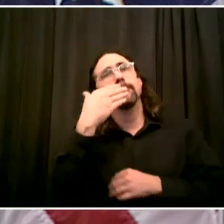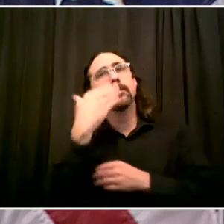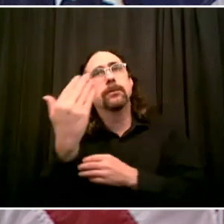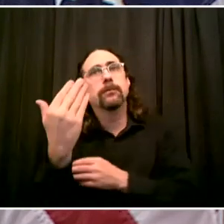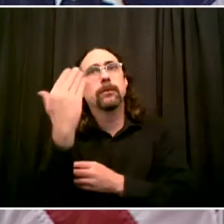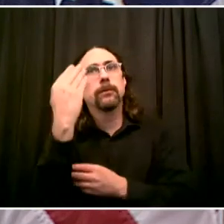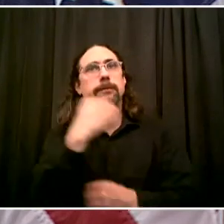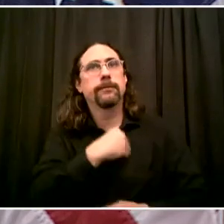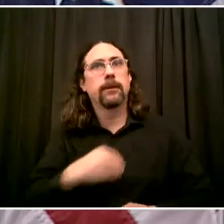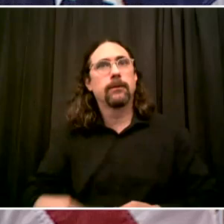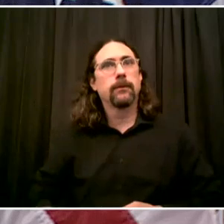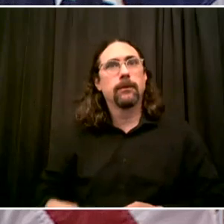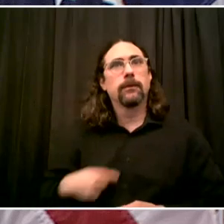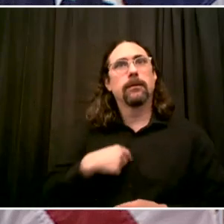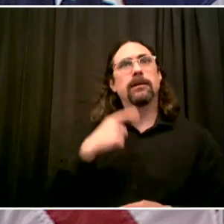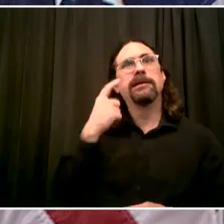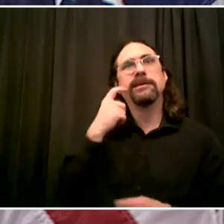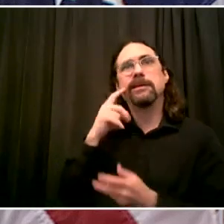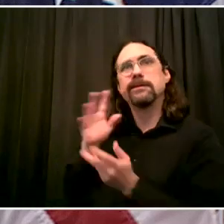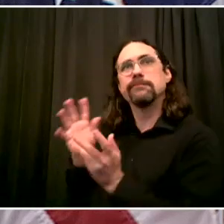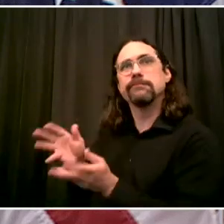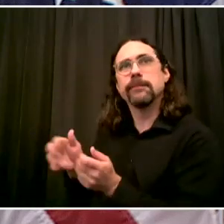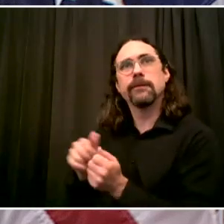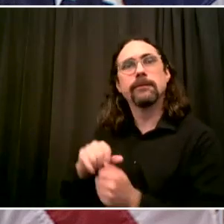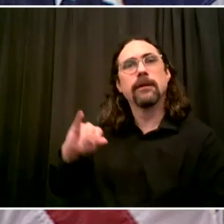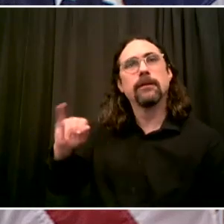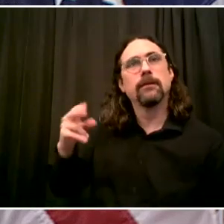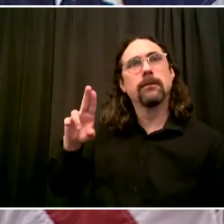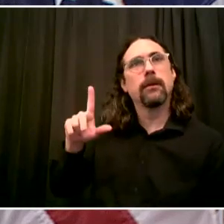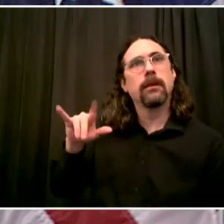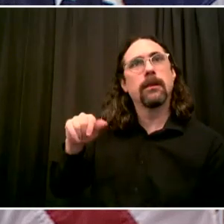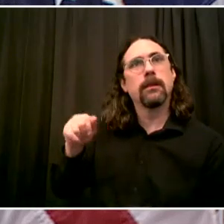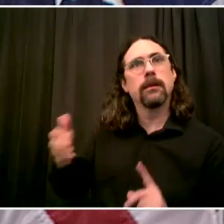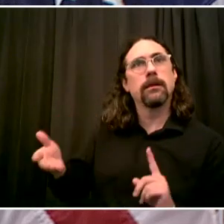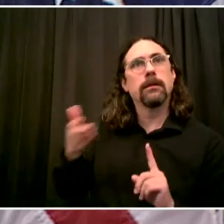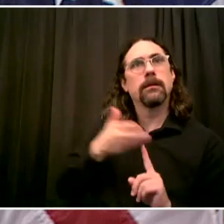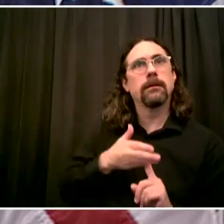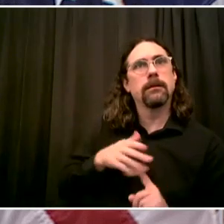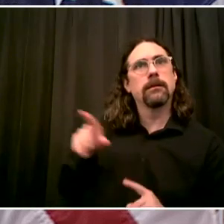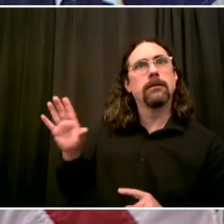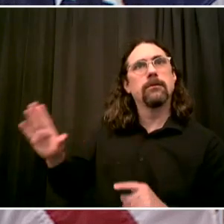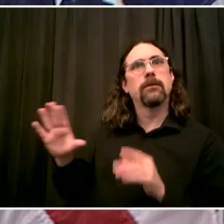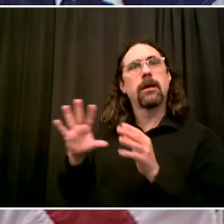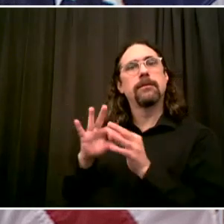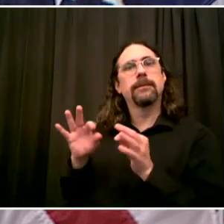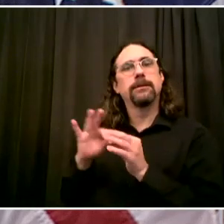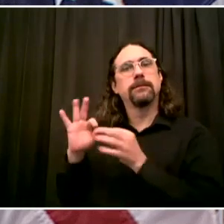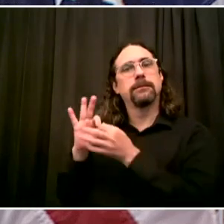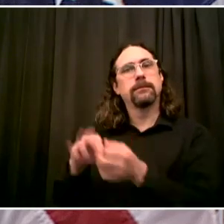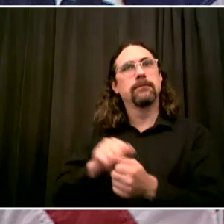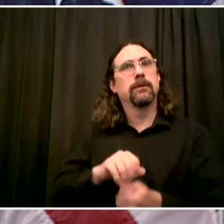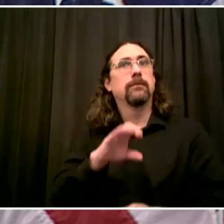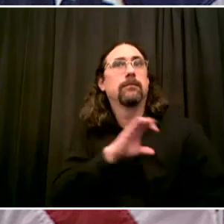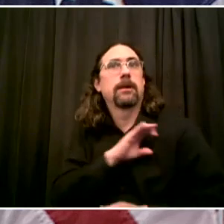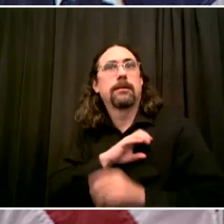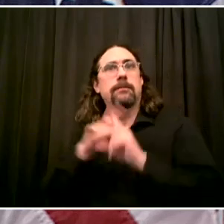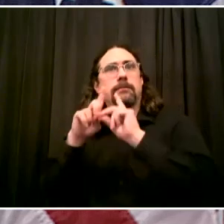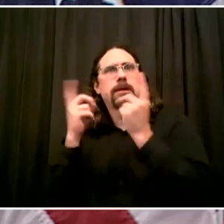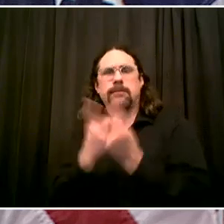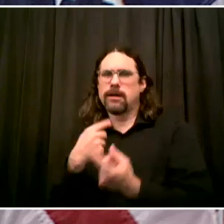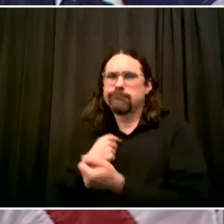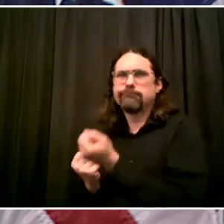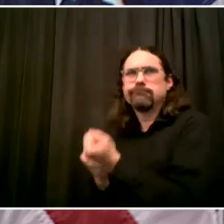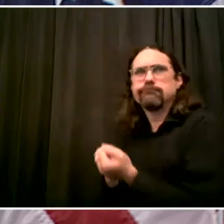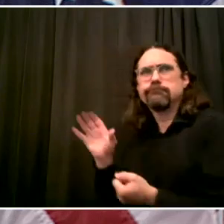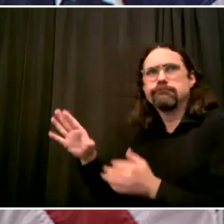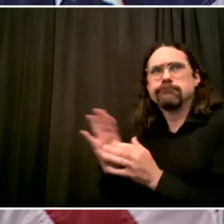won't say it for the interest of time. And I have two questions. The first is for you and Commissioner Shea. If you could address why, I know it's been addressed